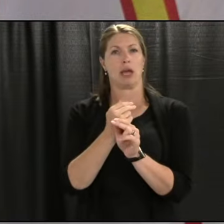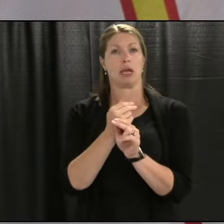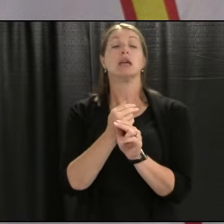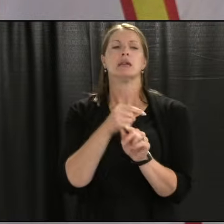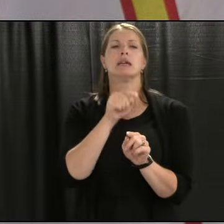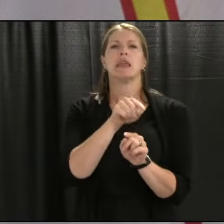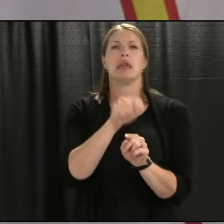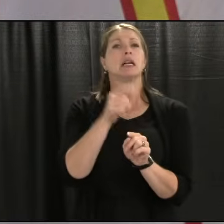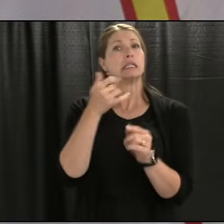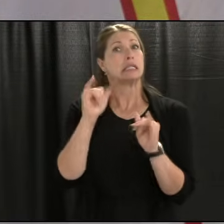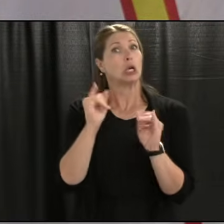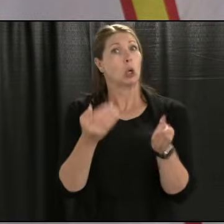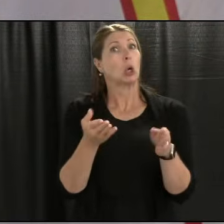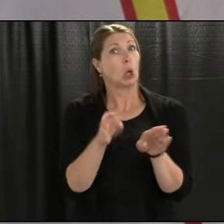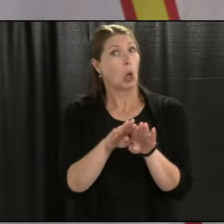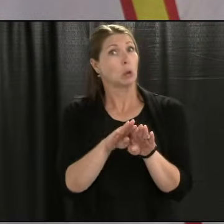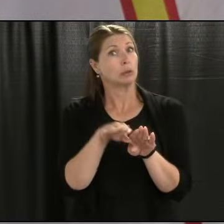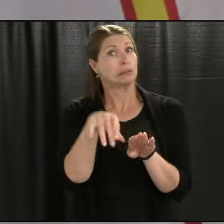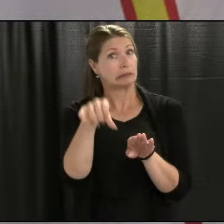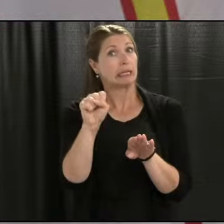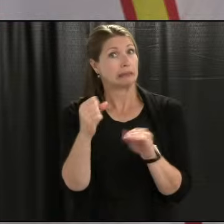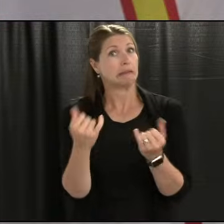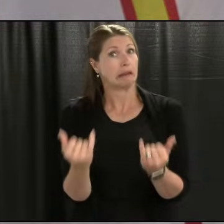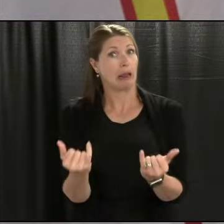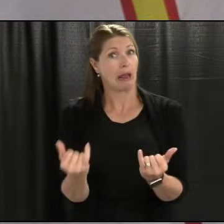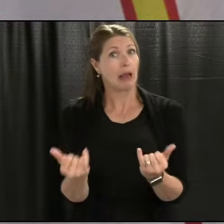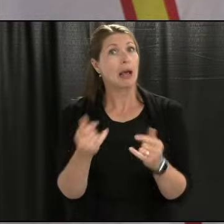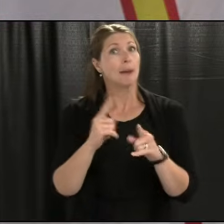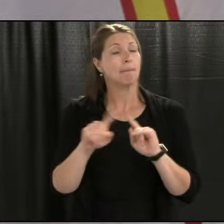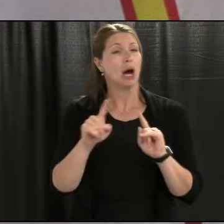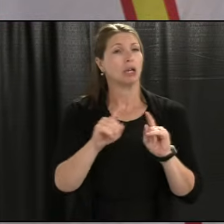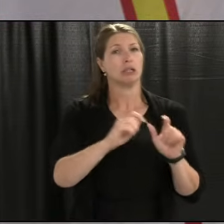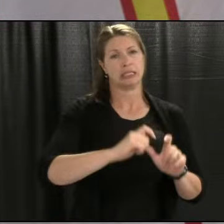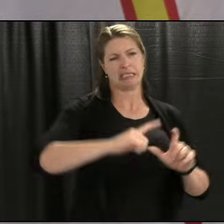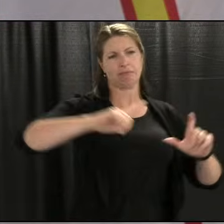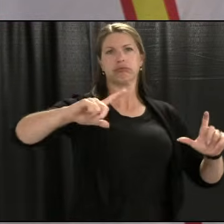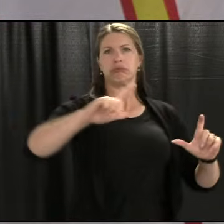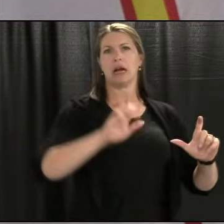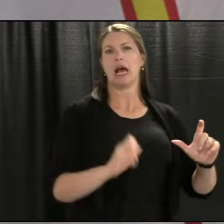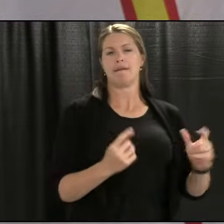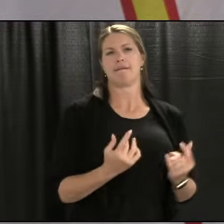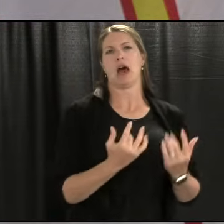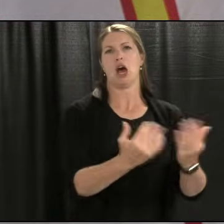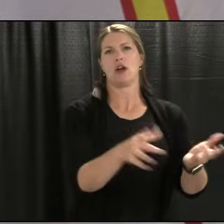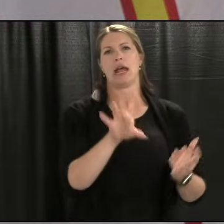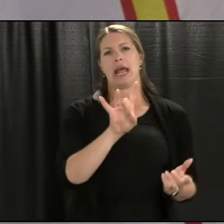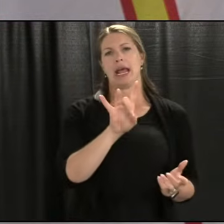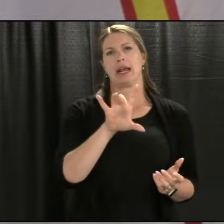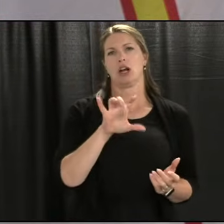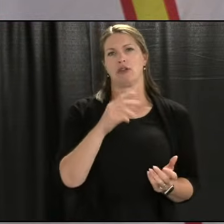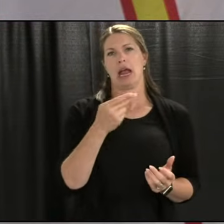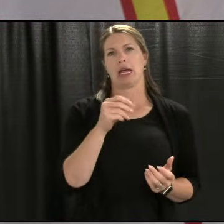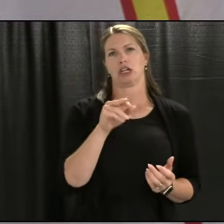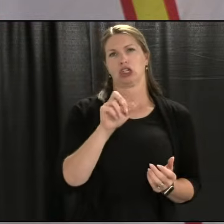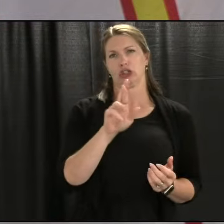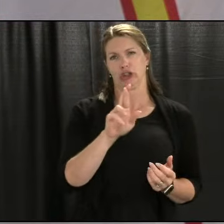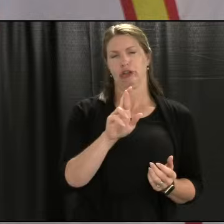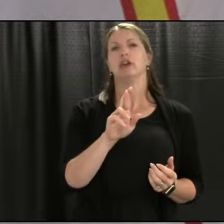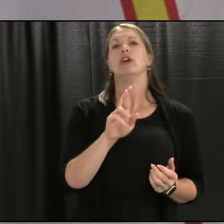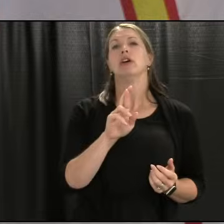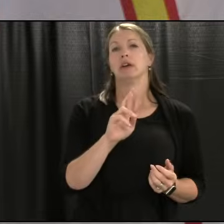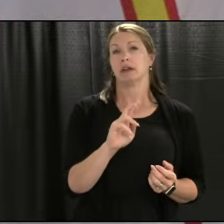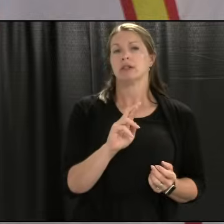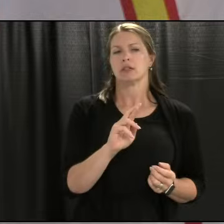remain closed throughout the day. The fire is now approximately 800 hectares, and last night's activity was concentrated within